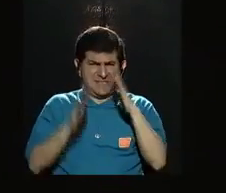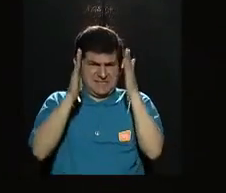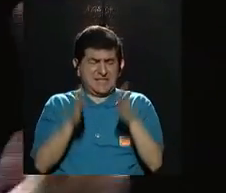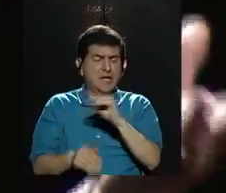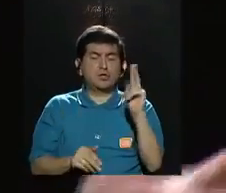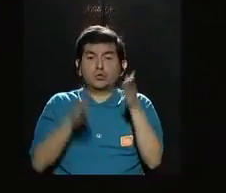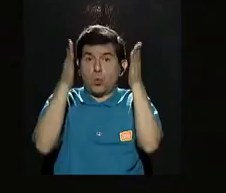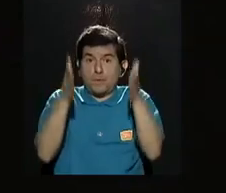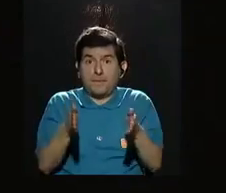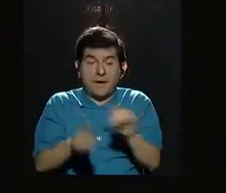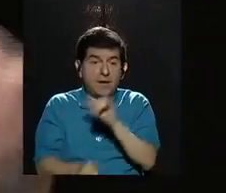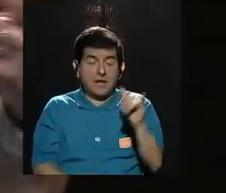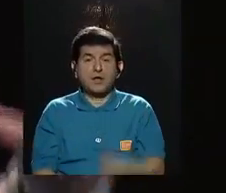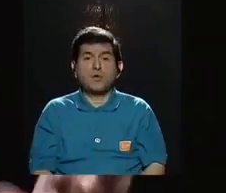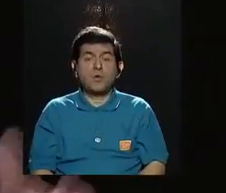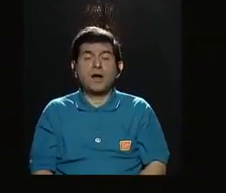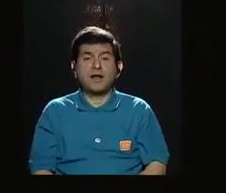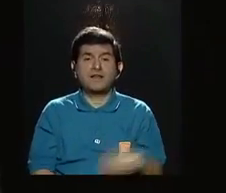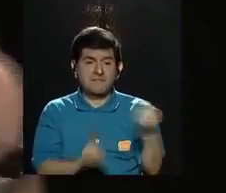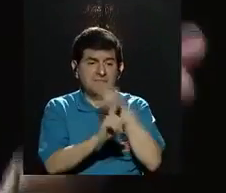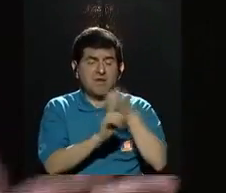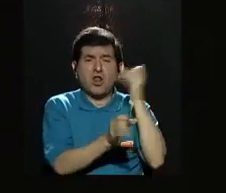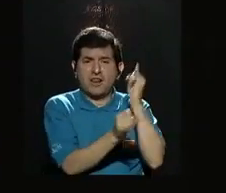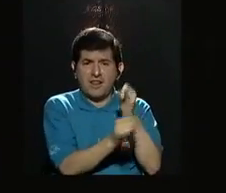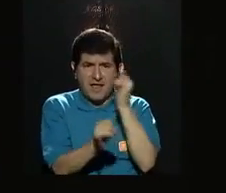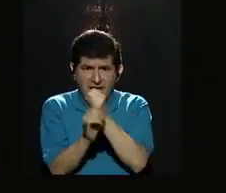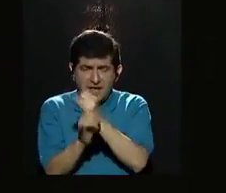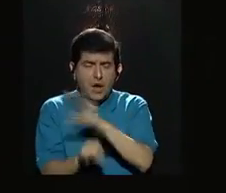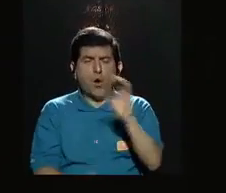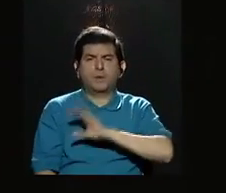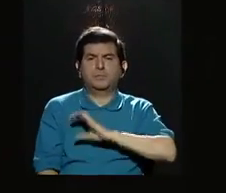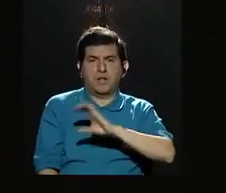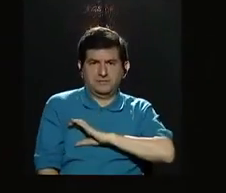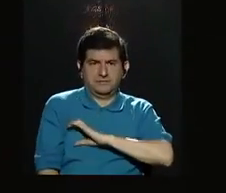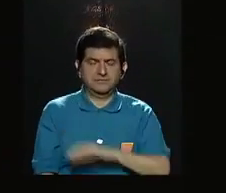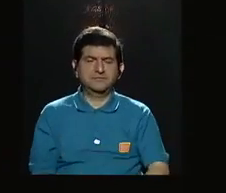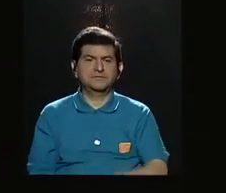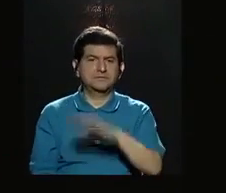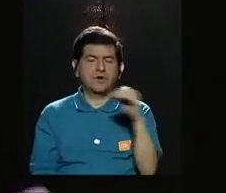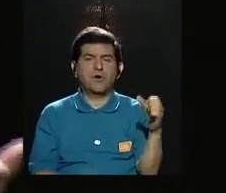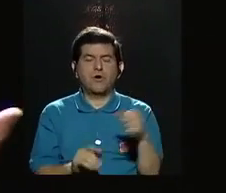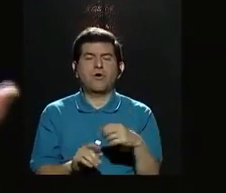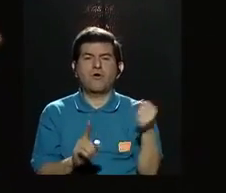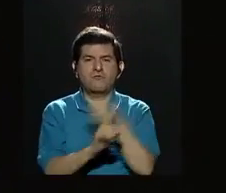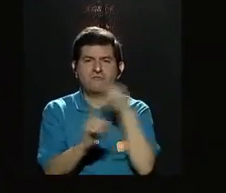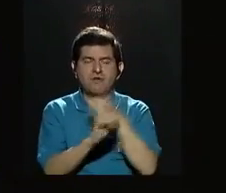institutional violence, state violence, police violence, prison violence.